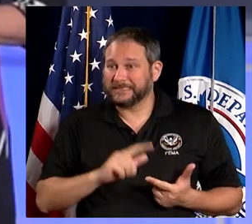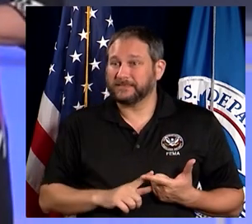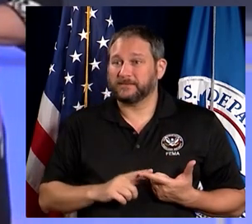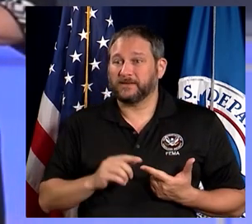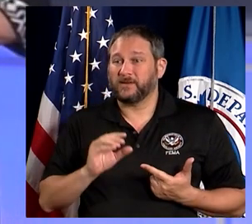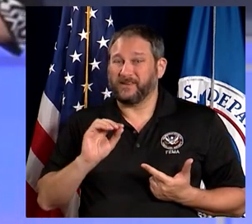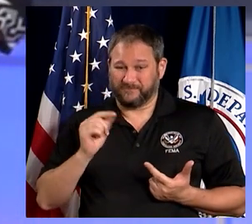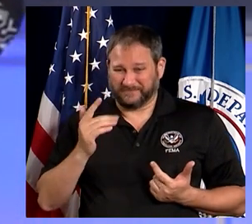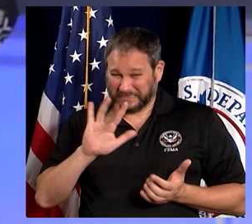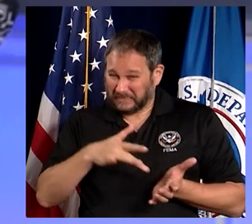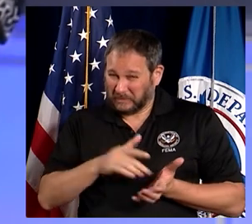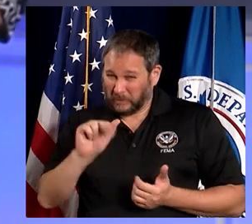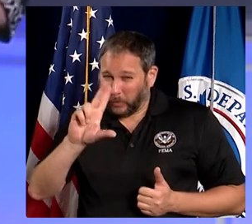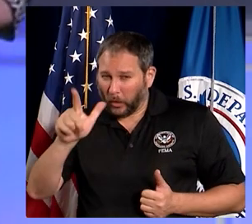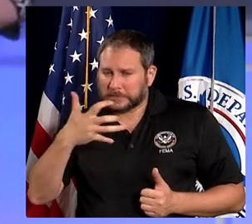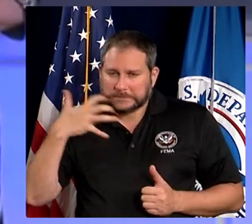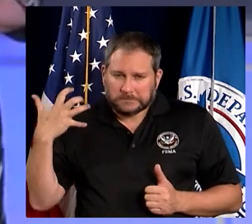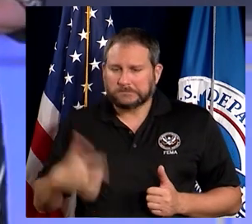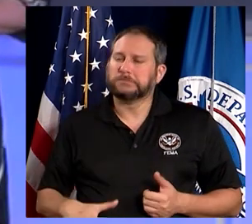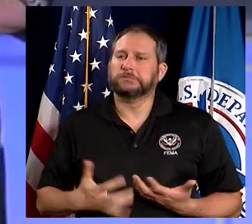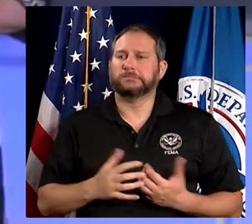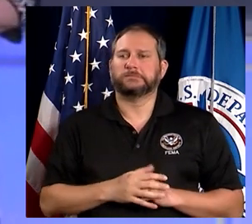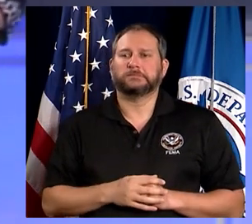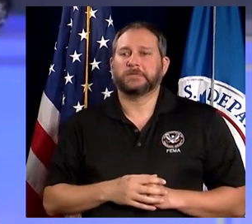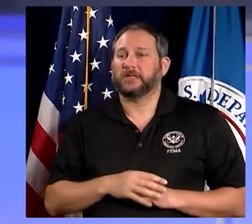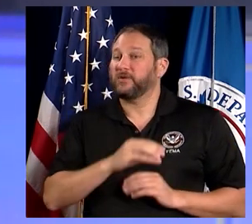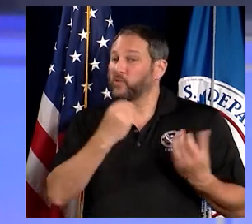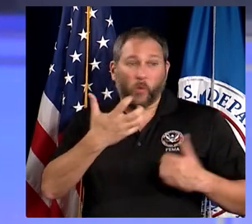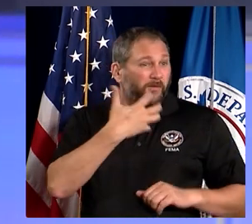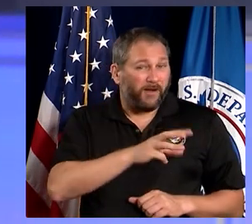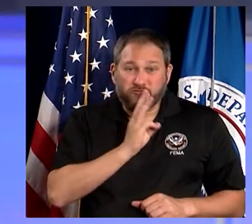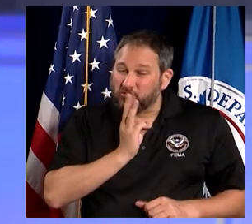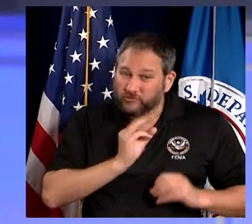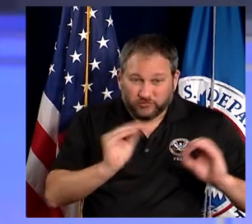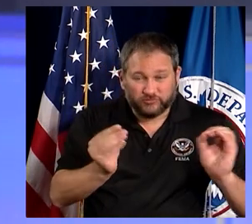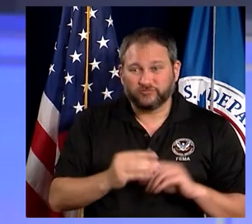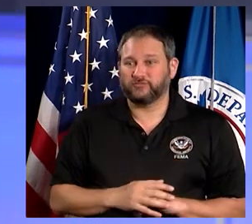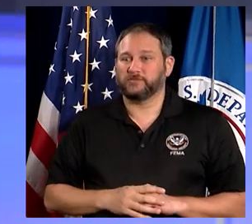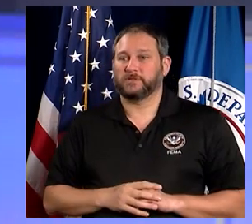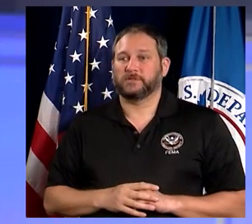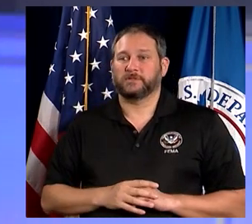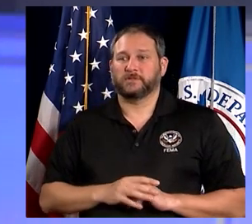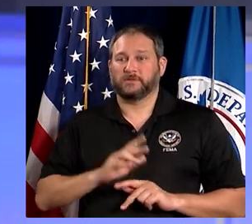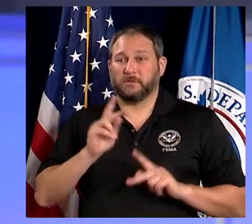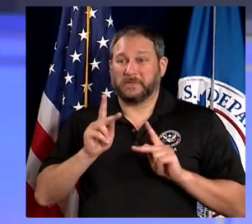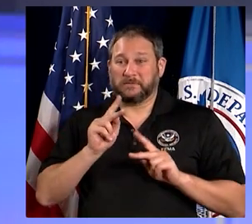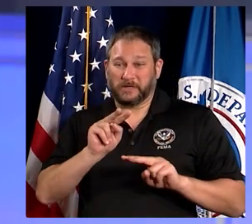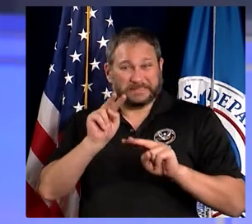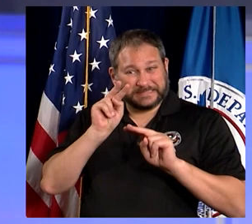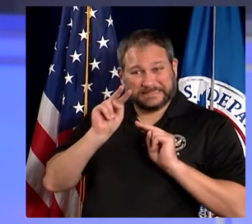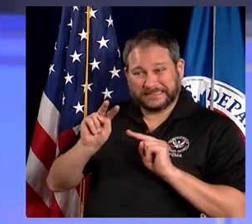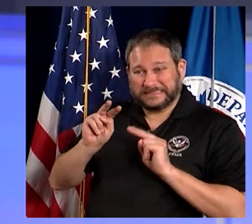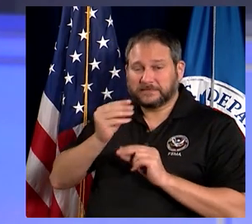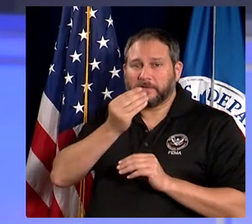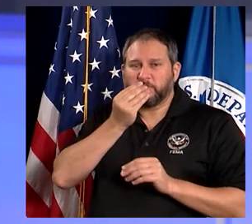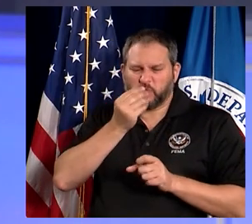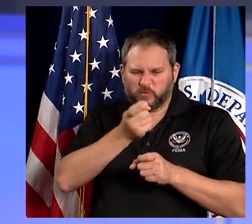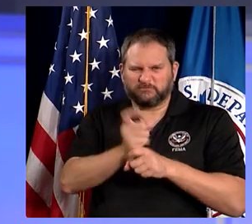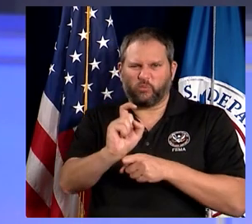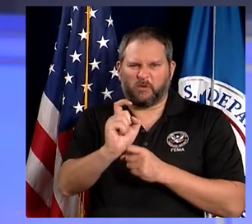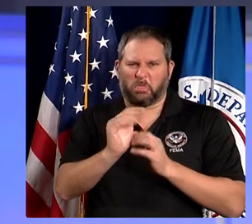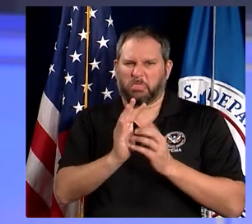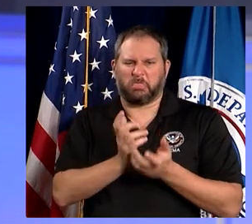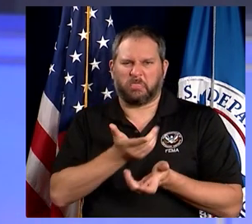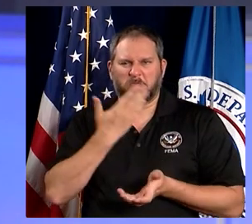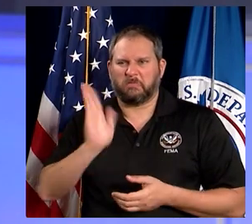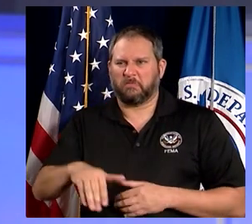water. It meant people had to watch their food spoil, including businesses that had stockpiled for the